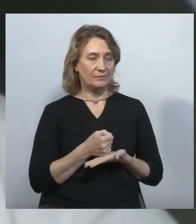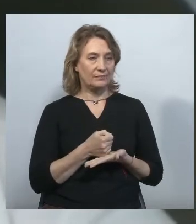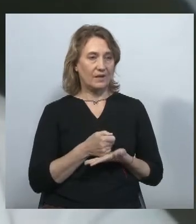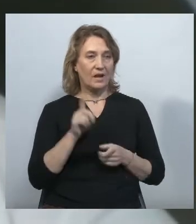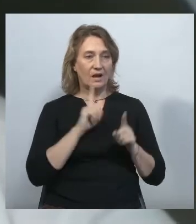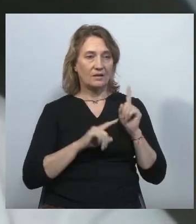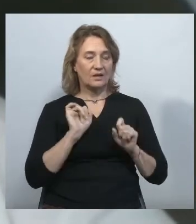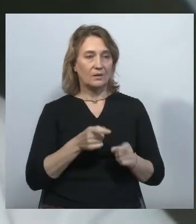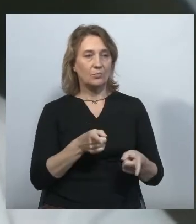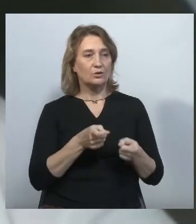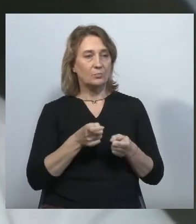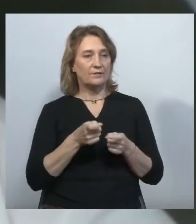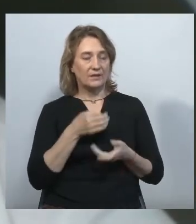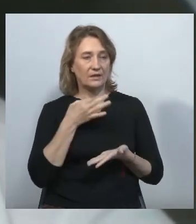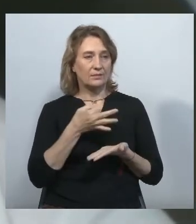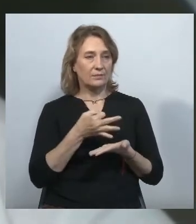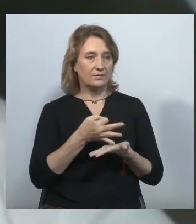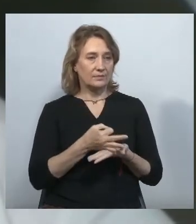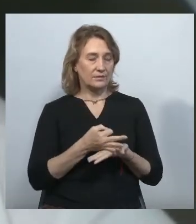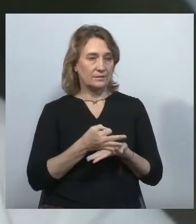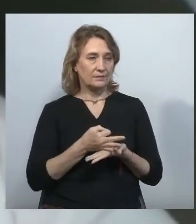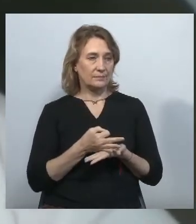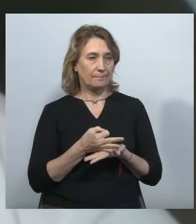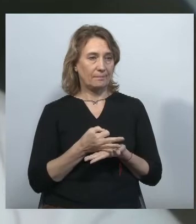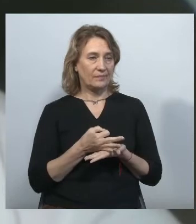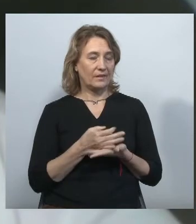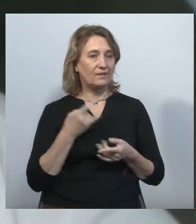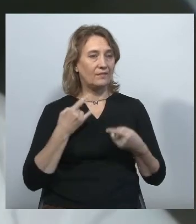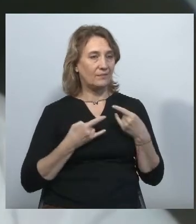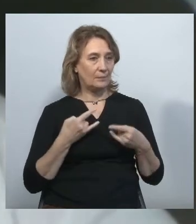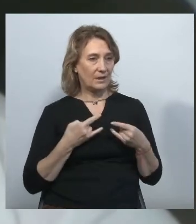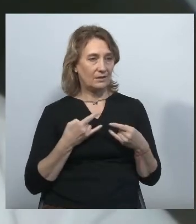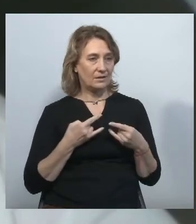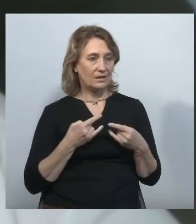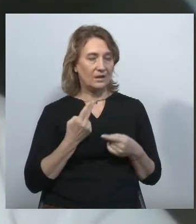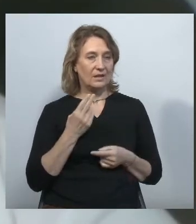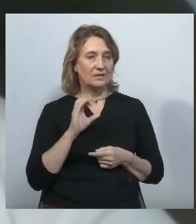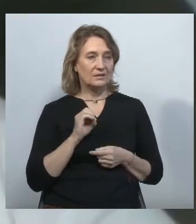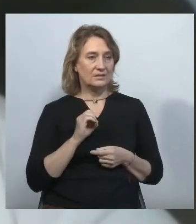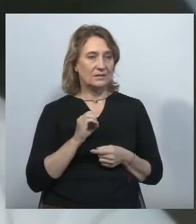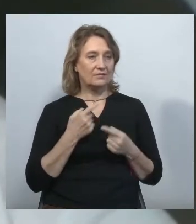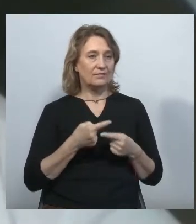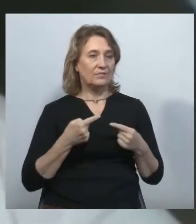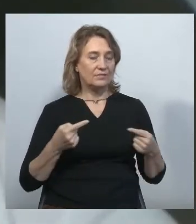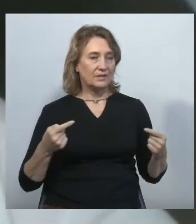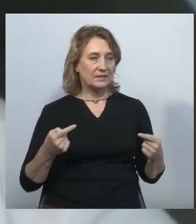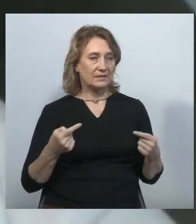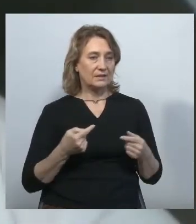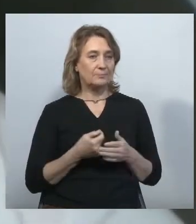these standards, the Audiovisual Council can bring the media to